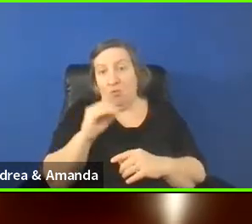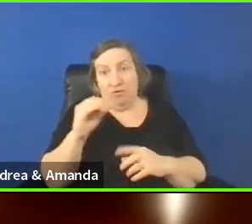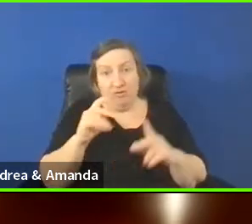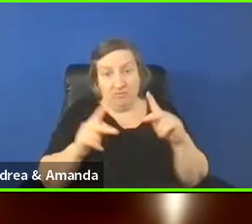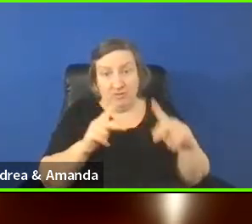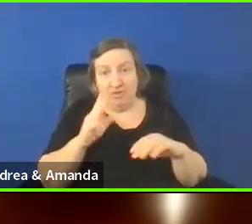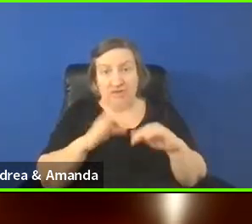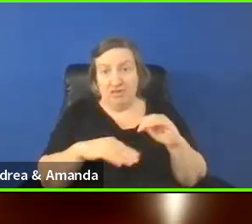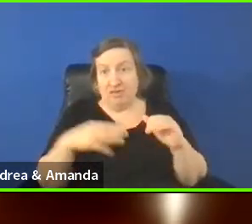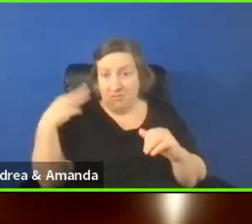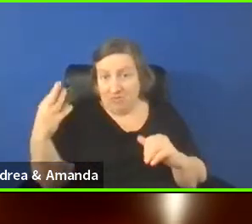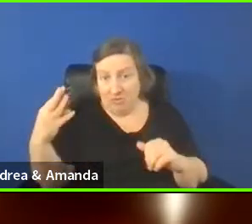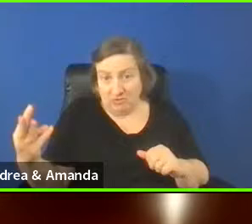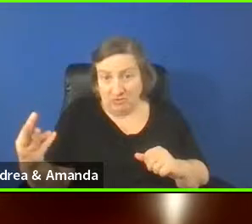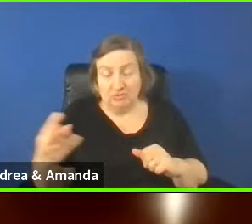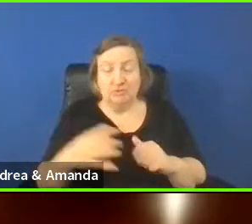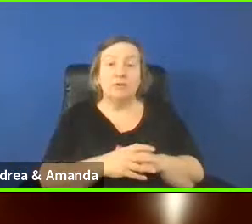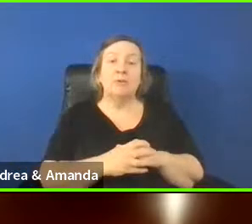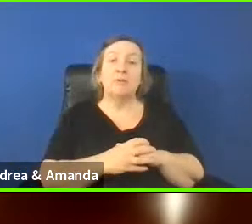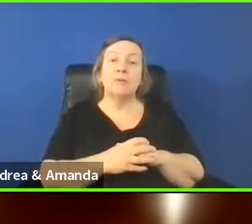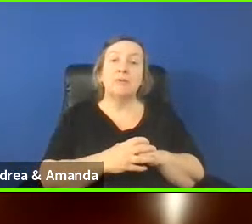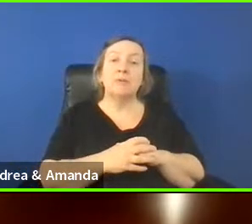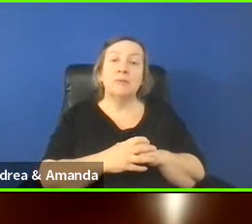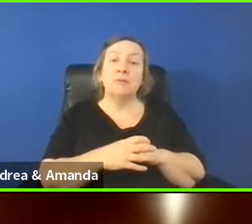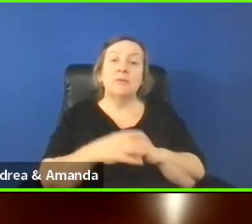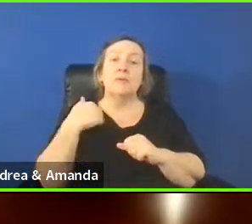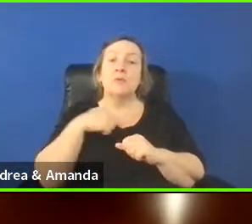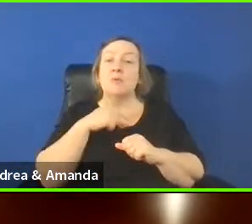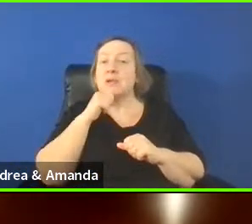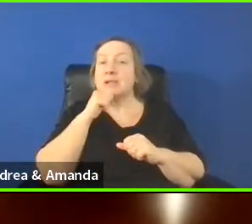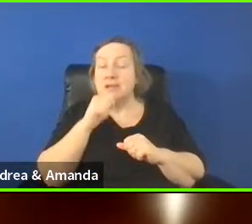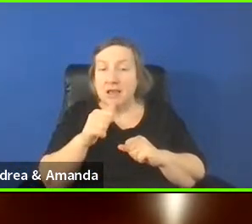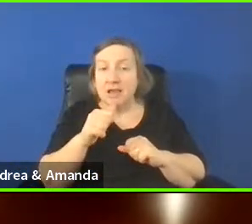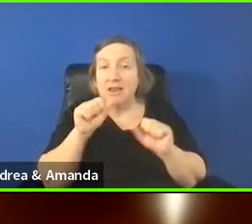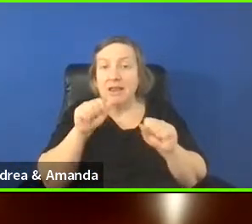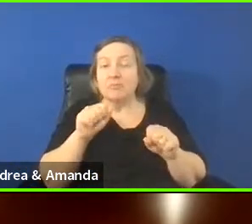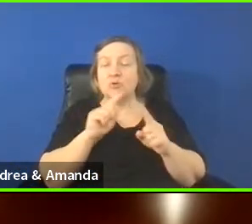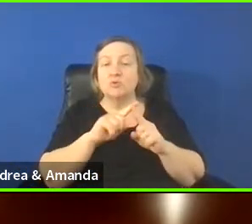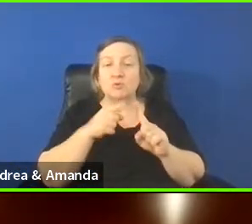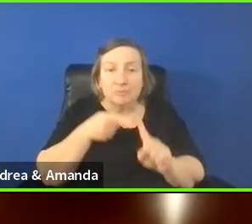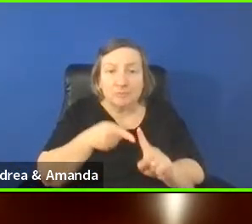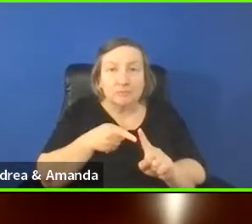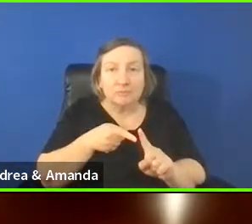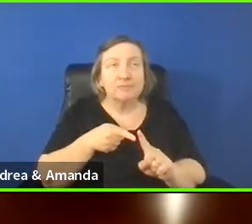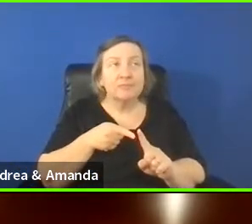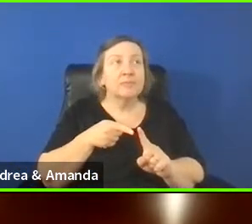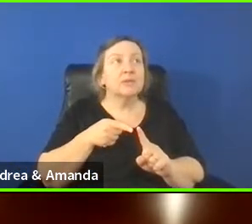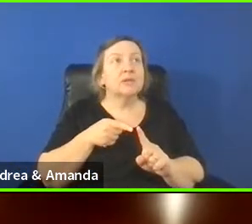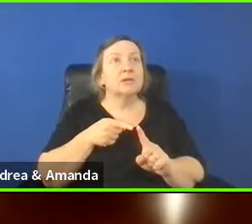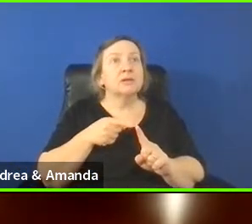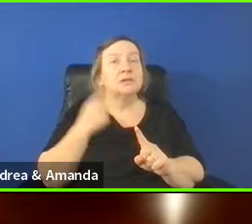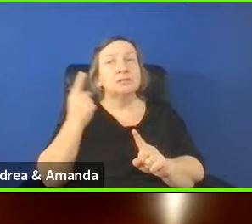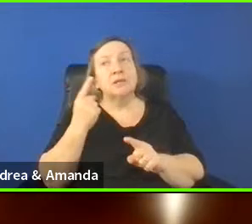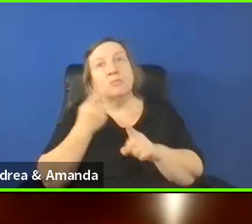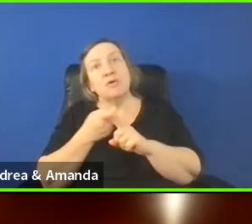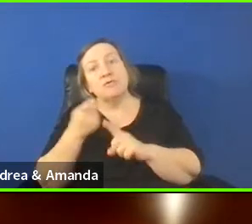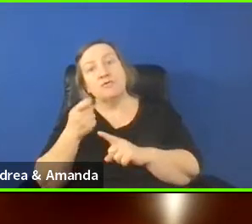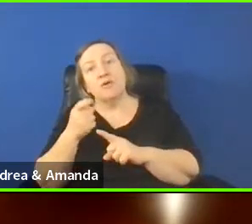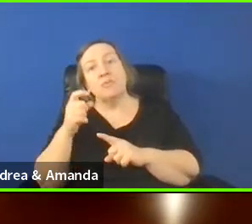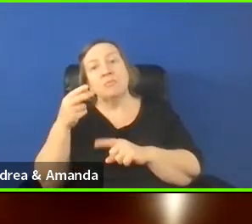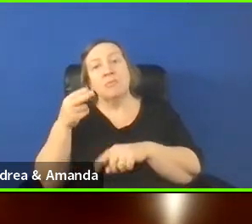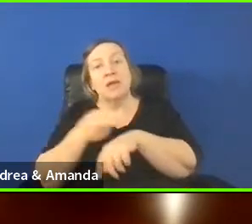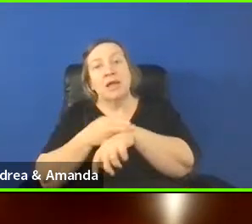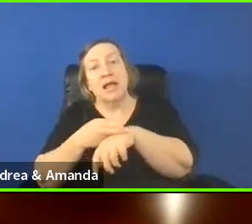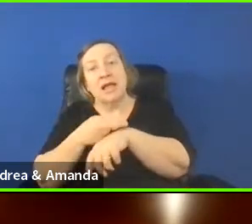than we did from Washington residents. We weren't able to pinpoint, say, someone from Hayden